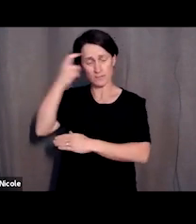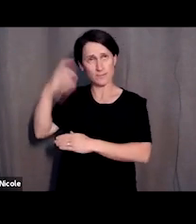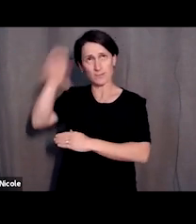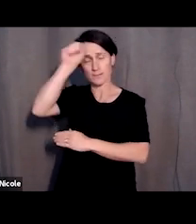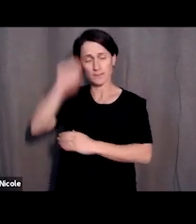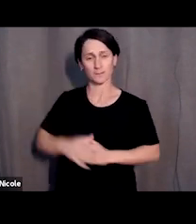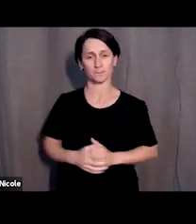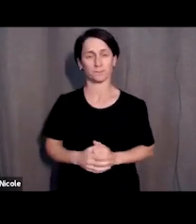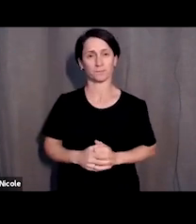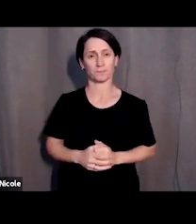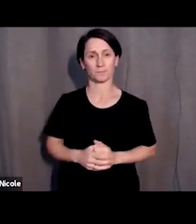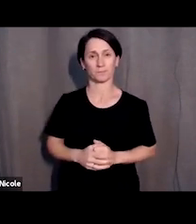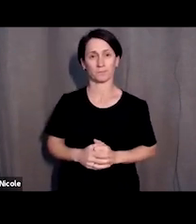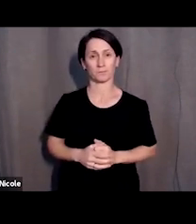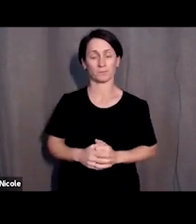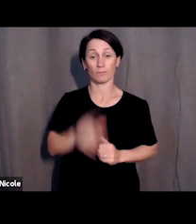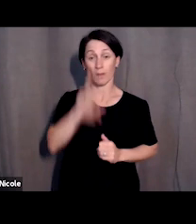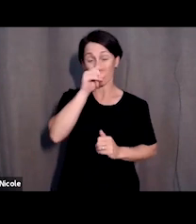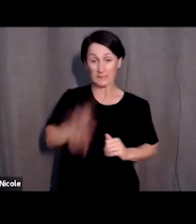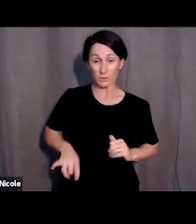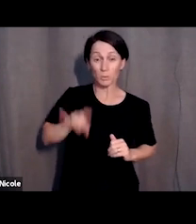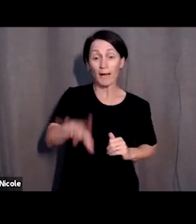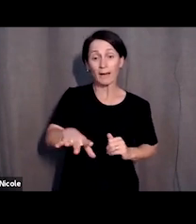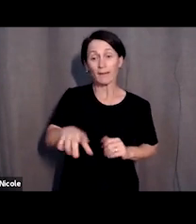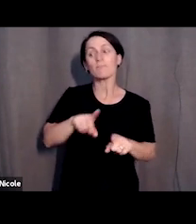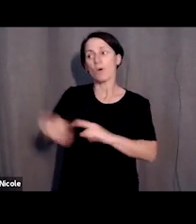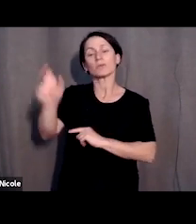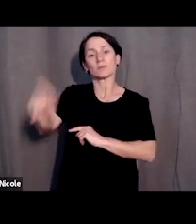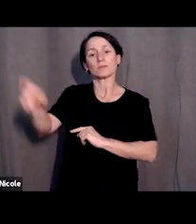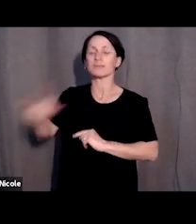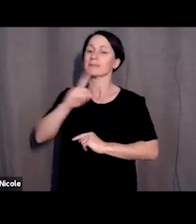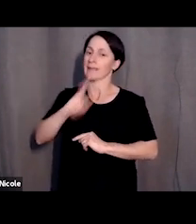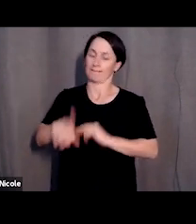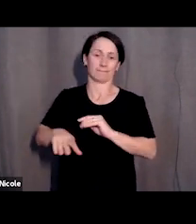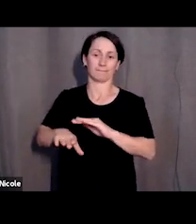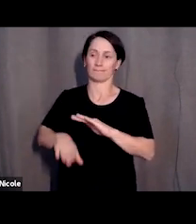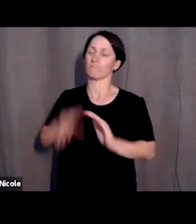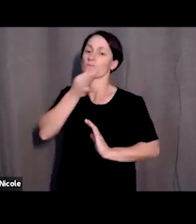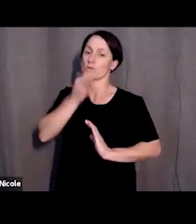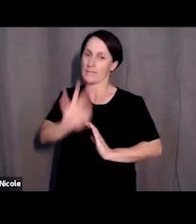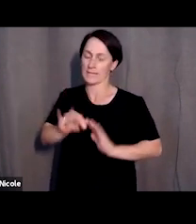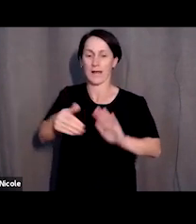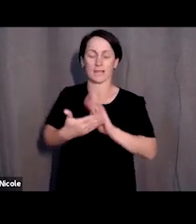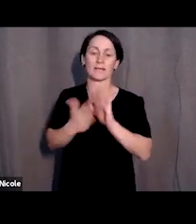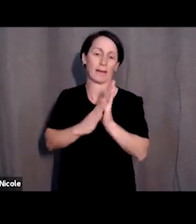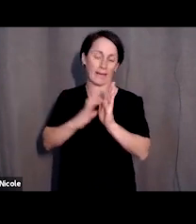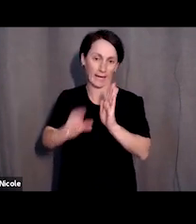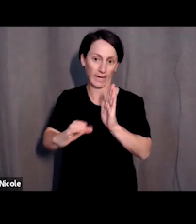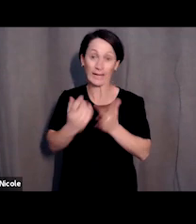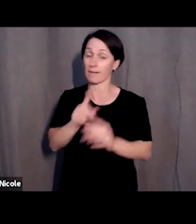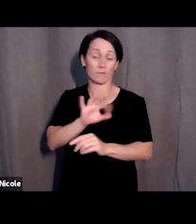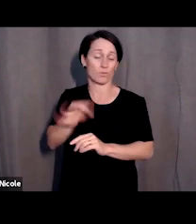did have the ability to pay because it was bulk billed, but they also told us that if it wasn't bulk billed, they would just have to go to a different